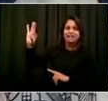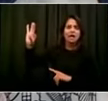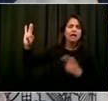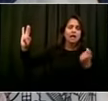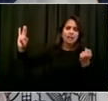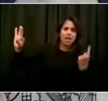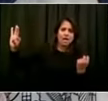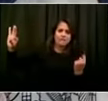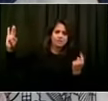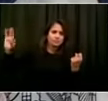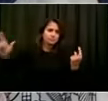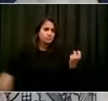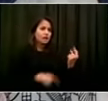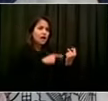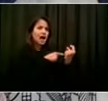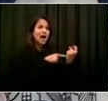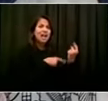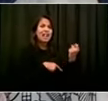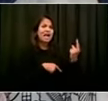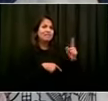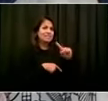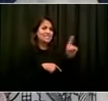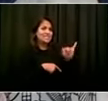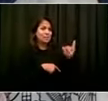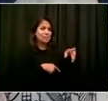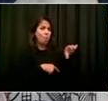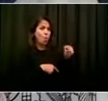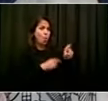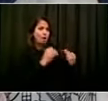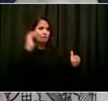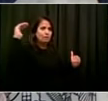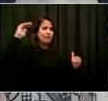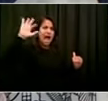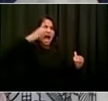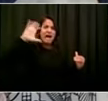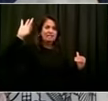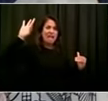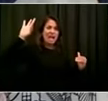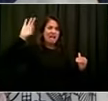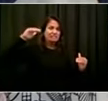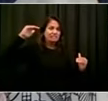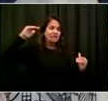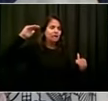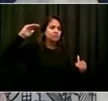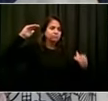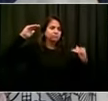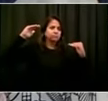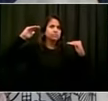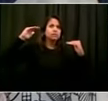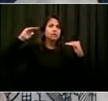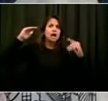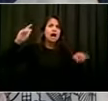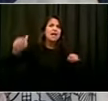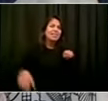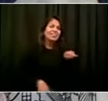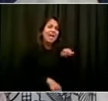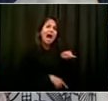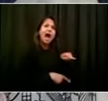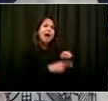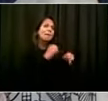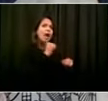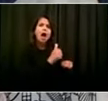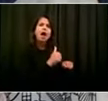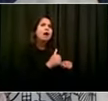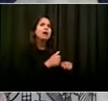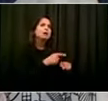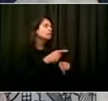Jeff, a number of them have not yet gone above 3%, and the effort now is going to be to keep them from going above 3%. And we still